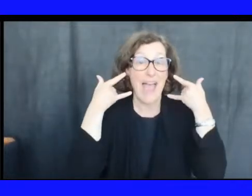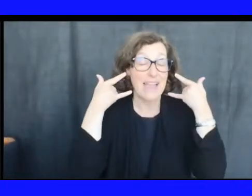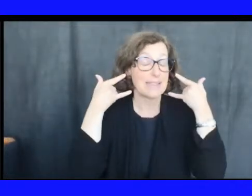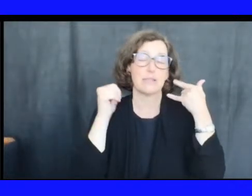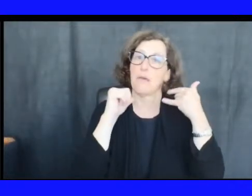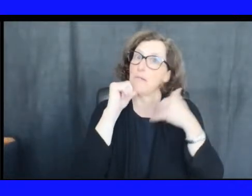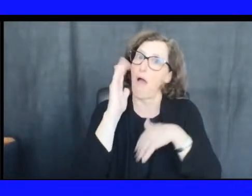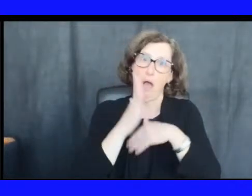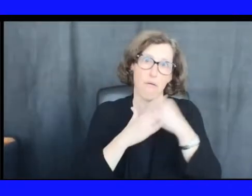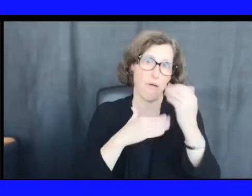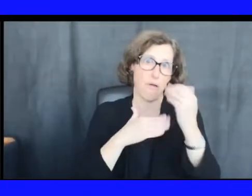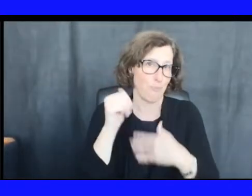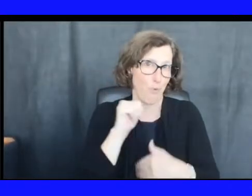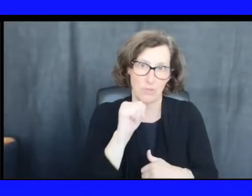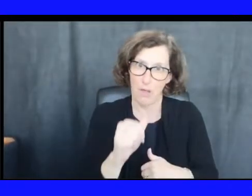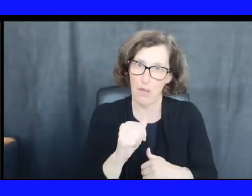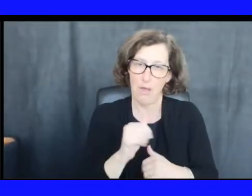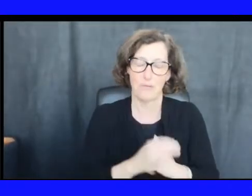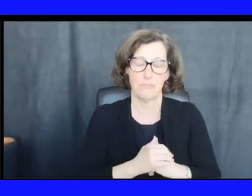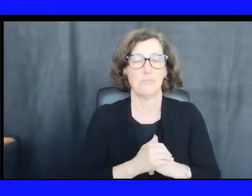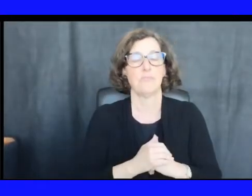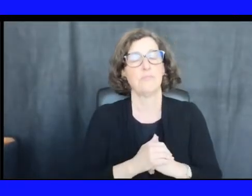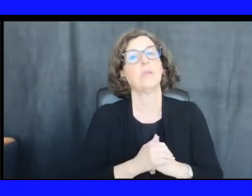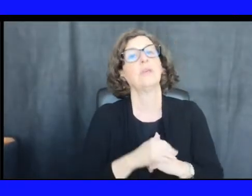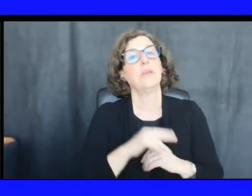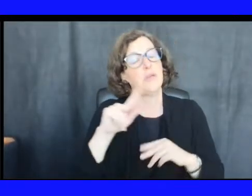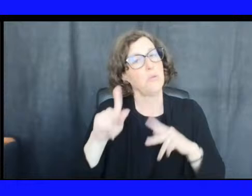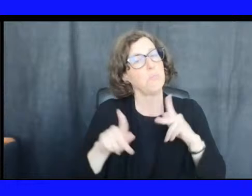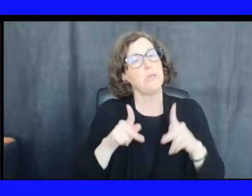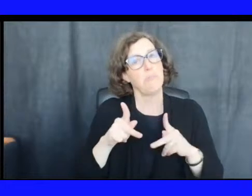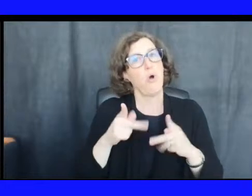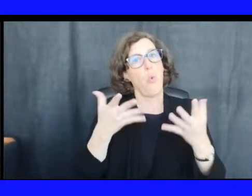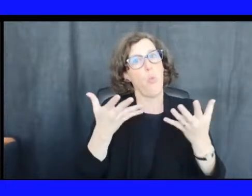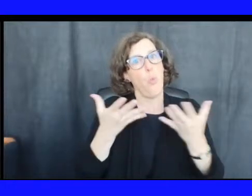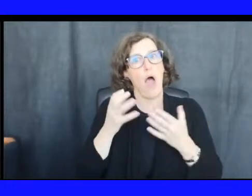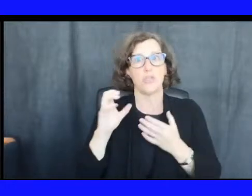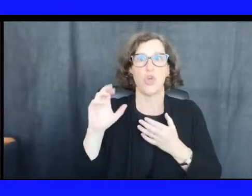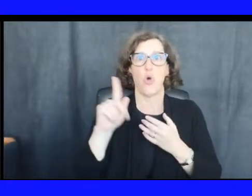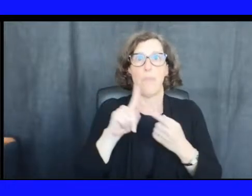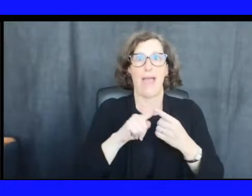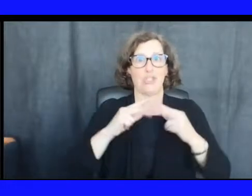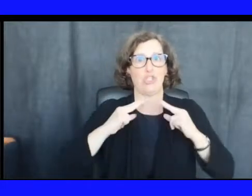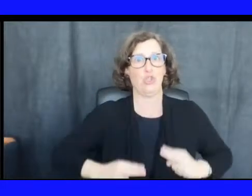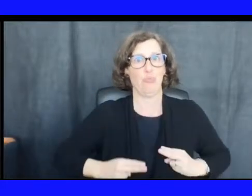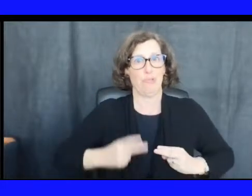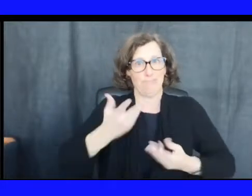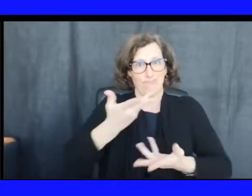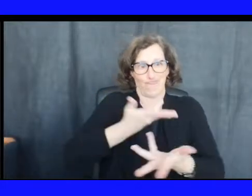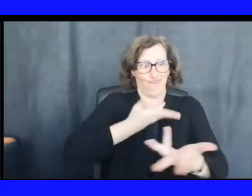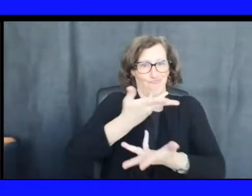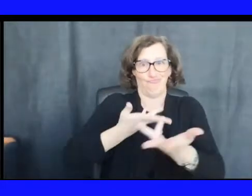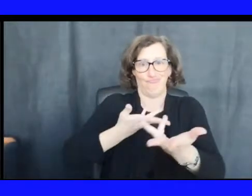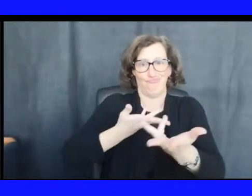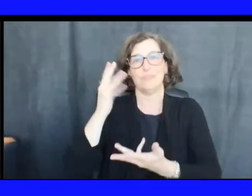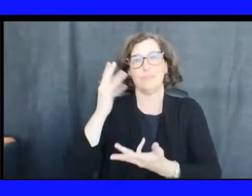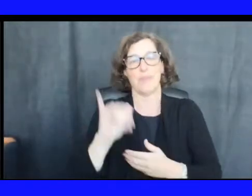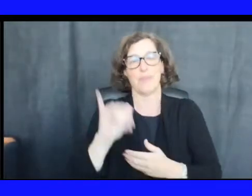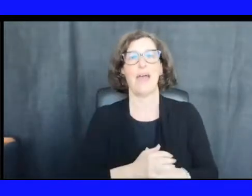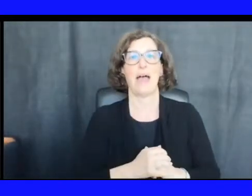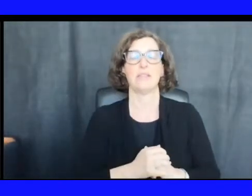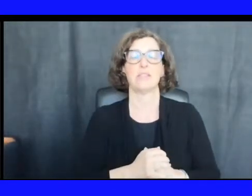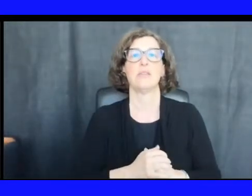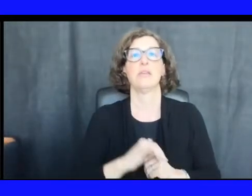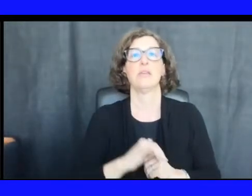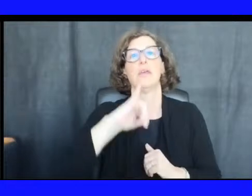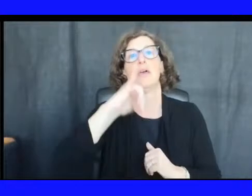several emails. We were already planning some visits, but then Omicron came in and I think put a hold on that. But I know that